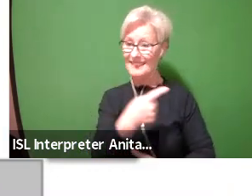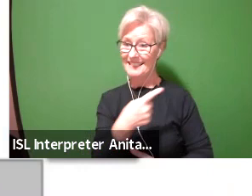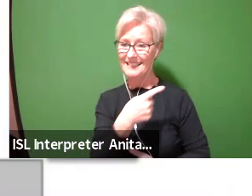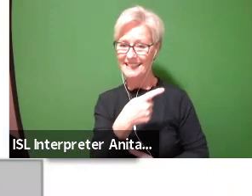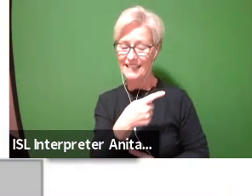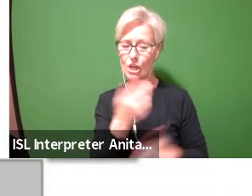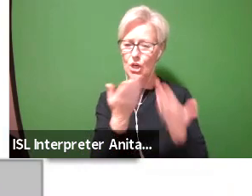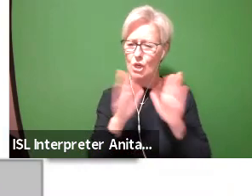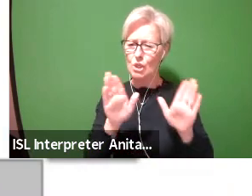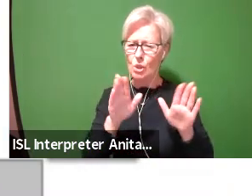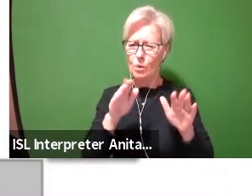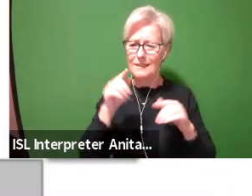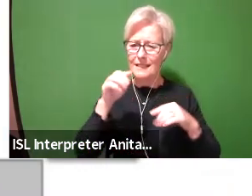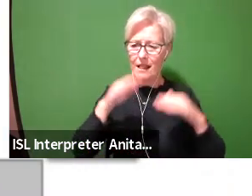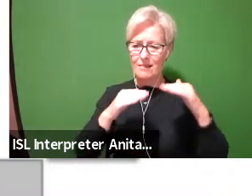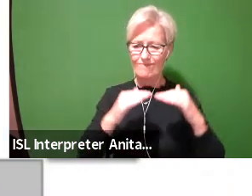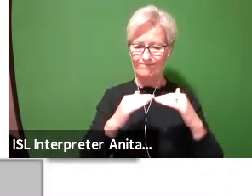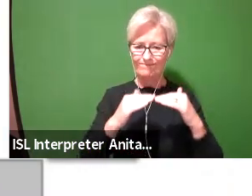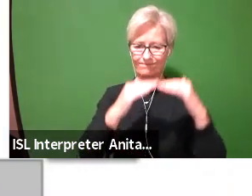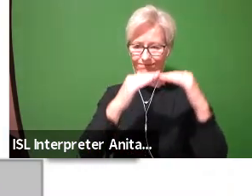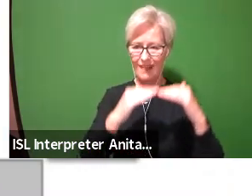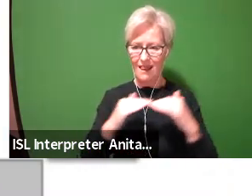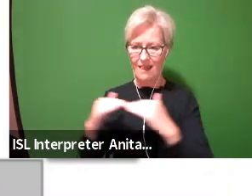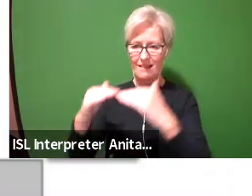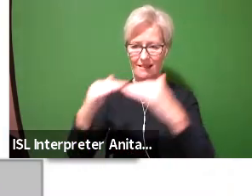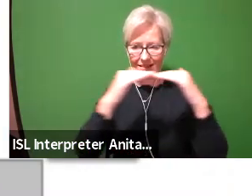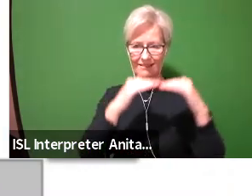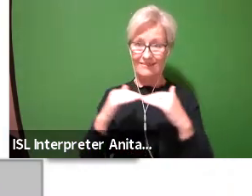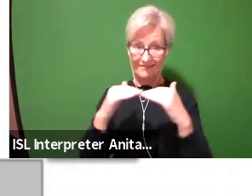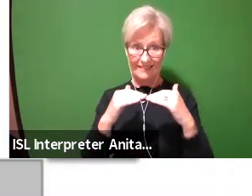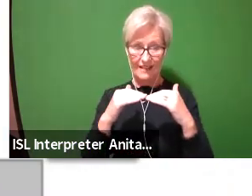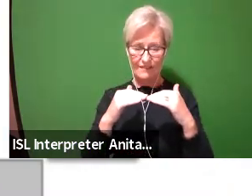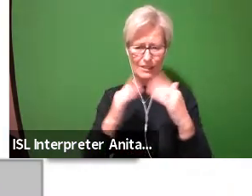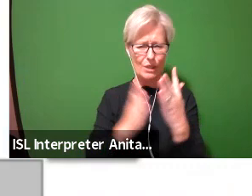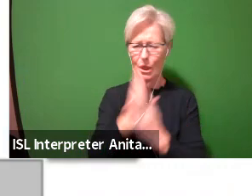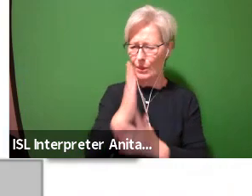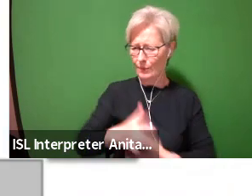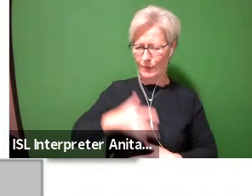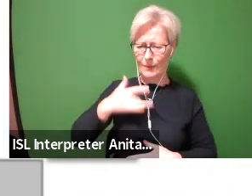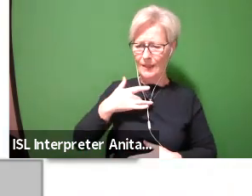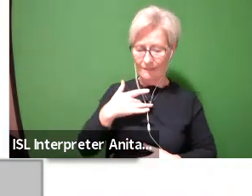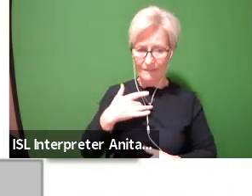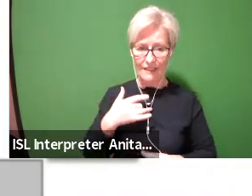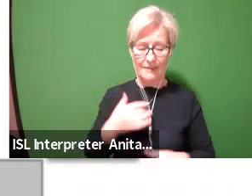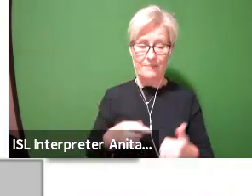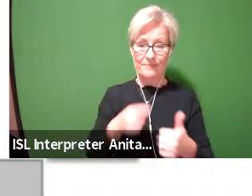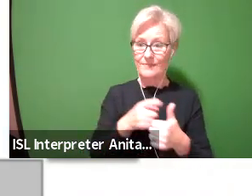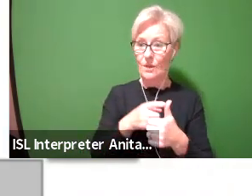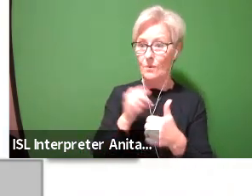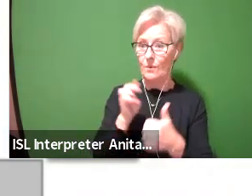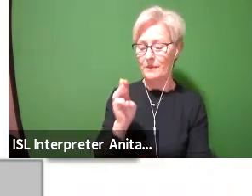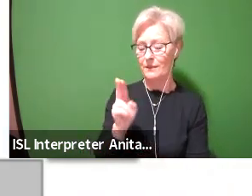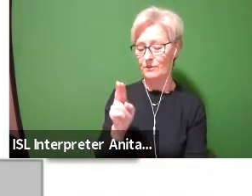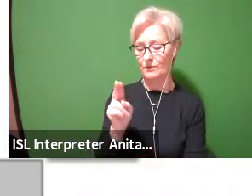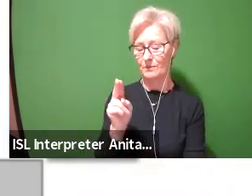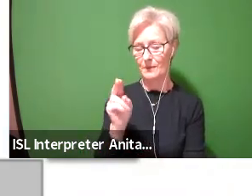estrogen throughout our lifespan. So let's look at the levels of estrogen throughout the lifespan. During puberty, you see that sharp